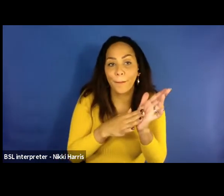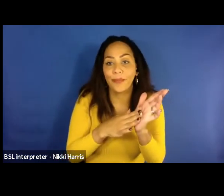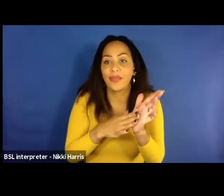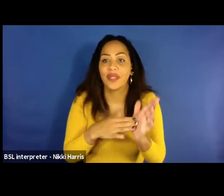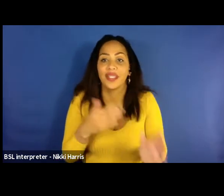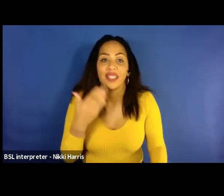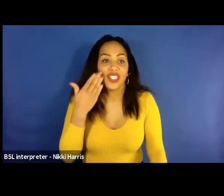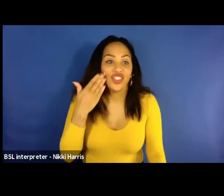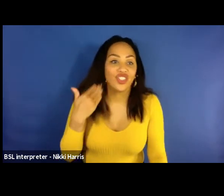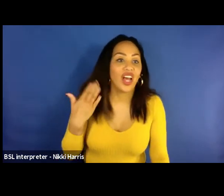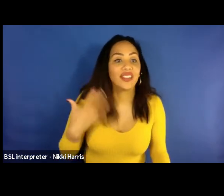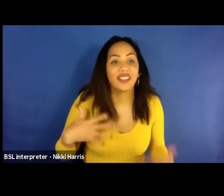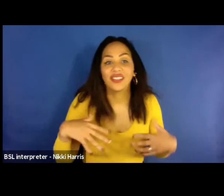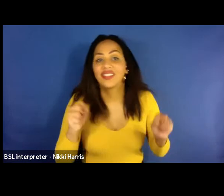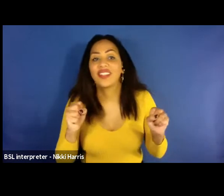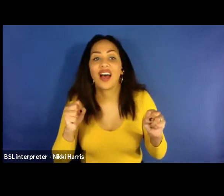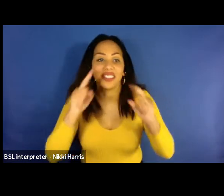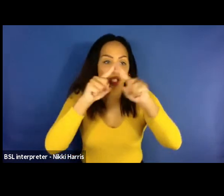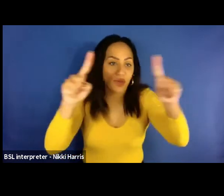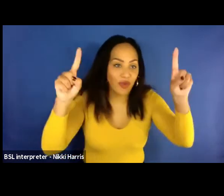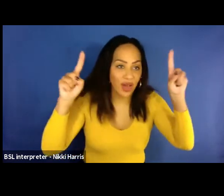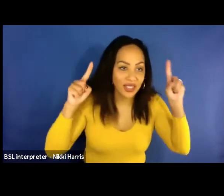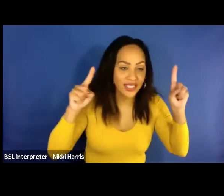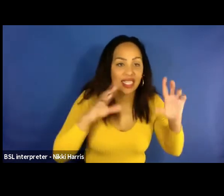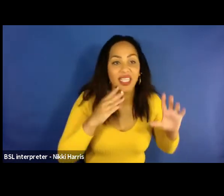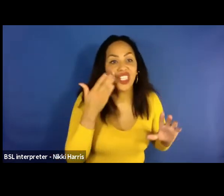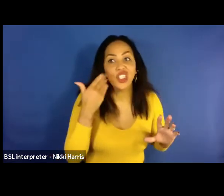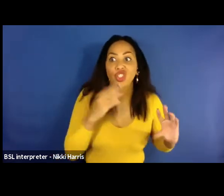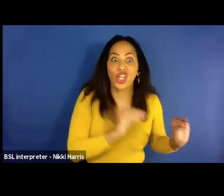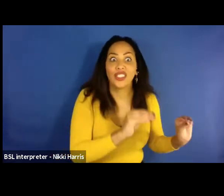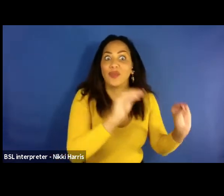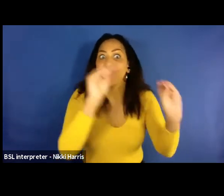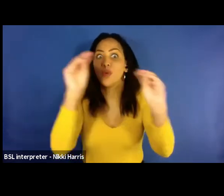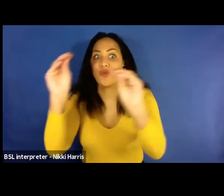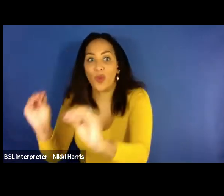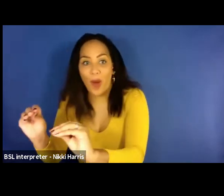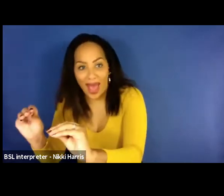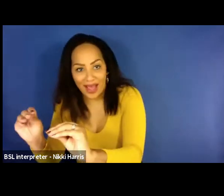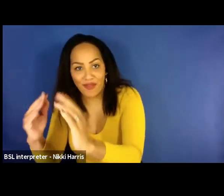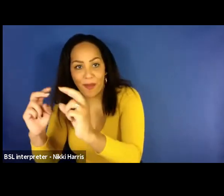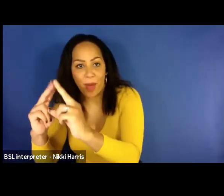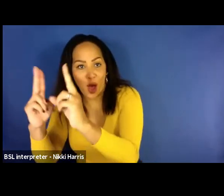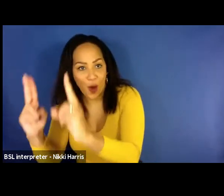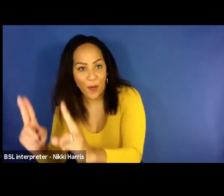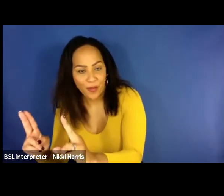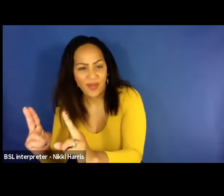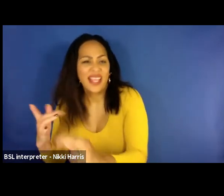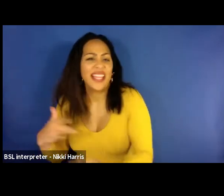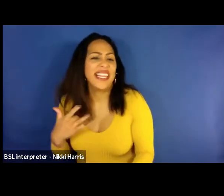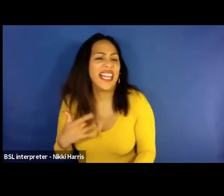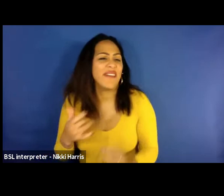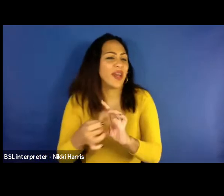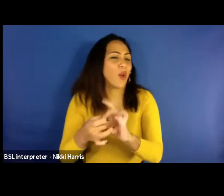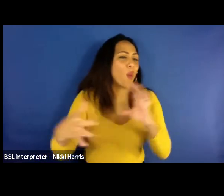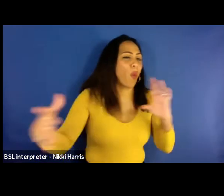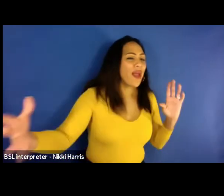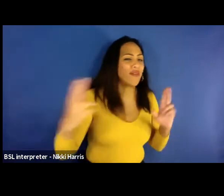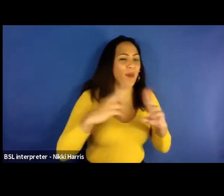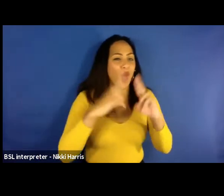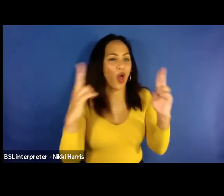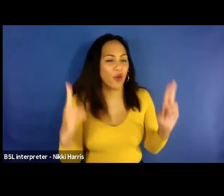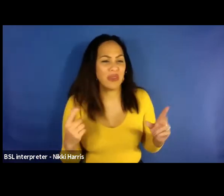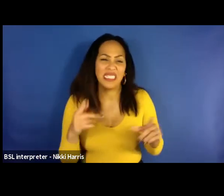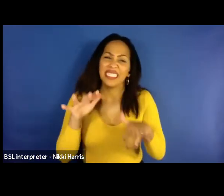started university, just moved away from home to go to university. He was living away from home for the first time. So he was probably a bit like myself when I went to